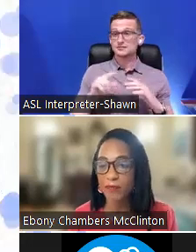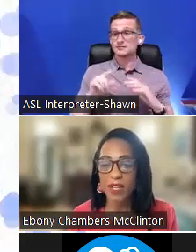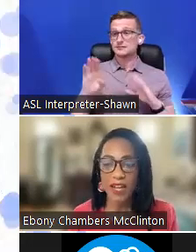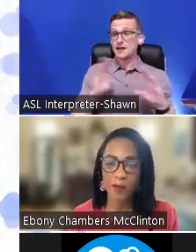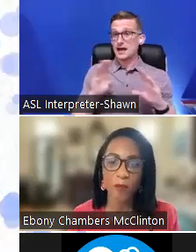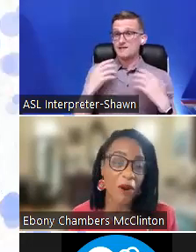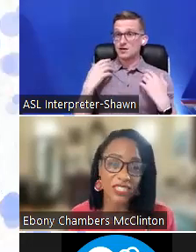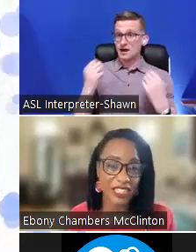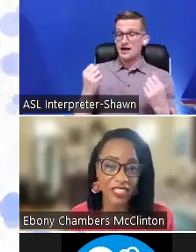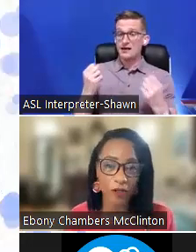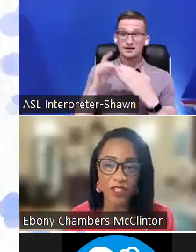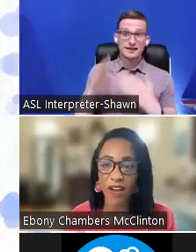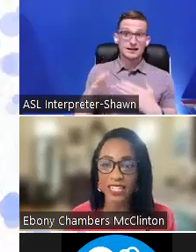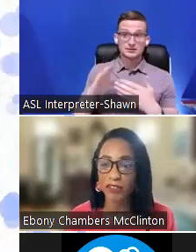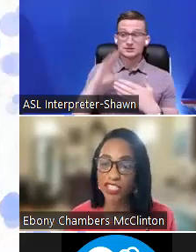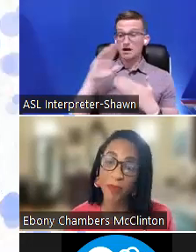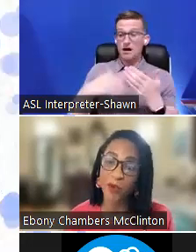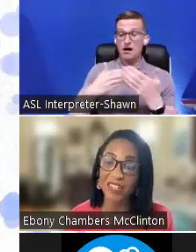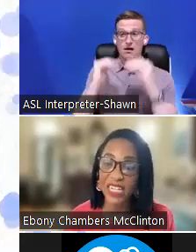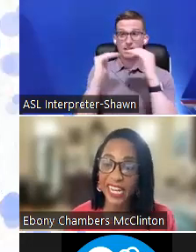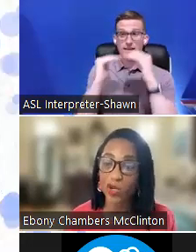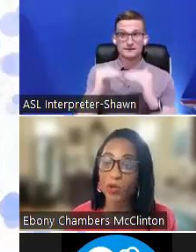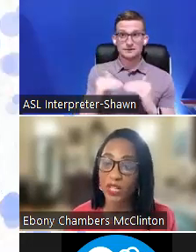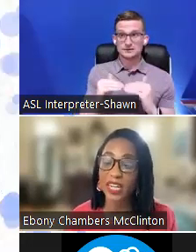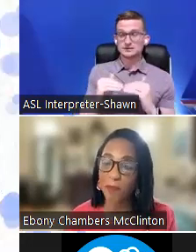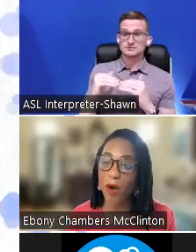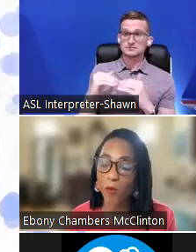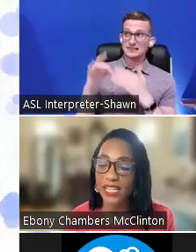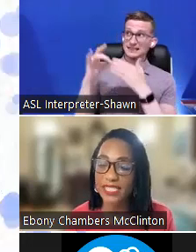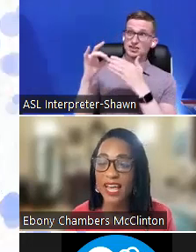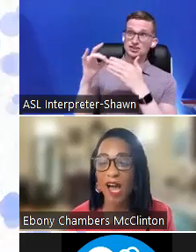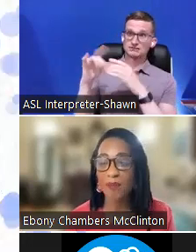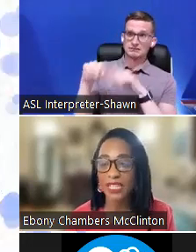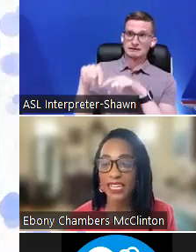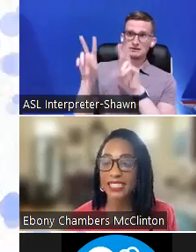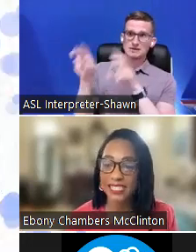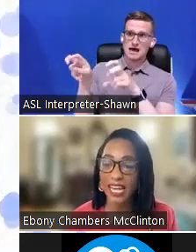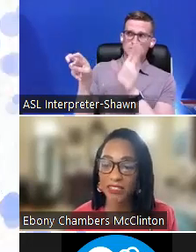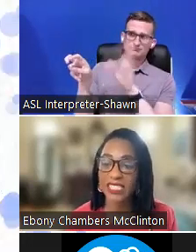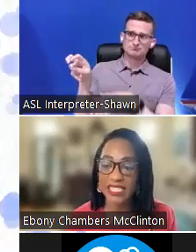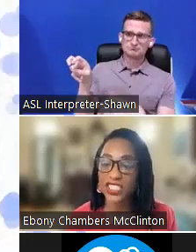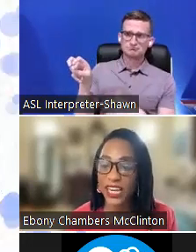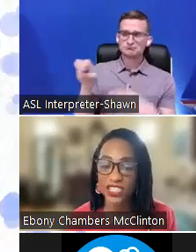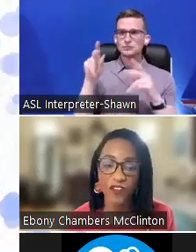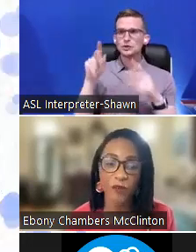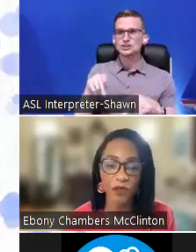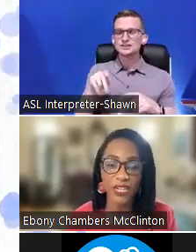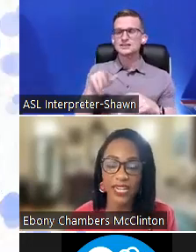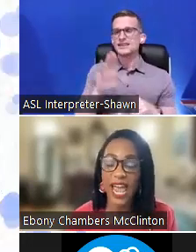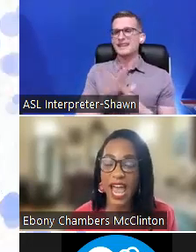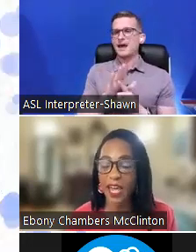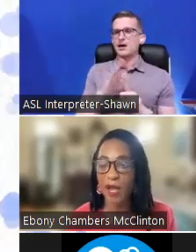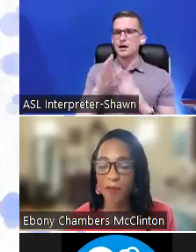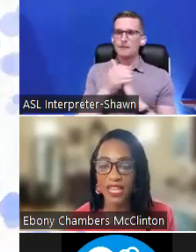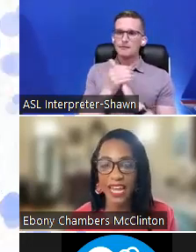I personally don't define leadership by way of title, but really about one's ability and desire to see change in their